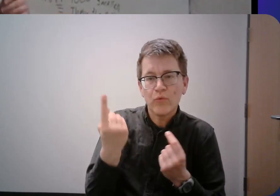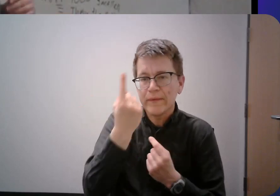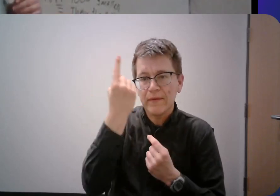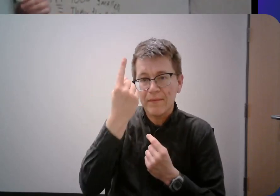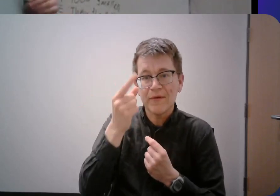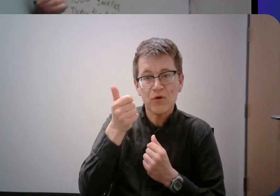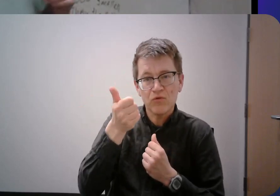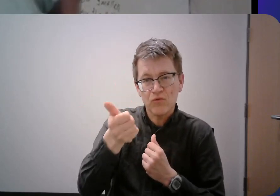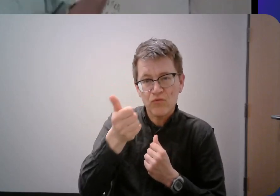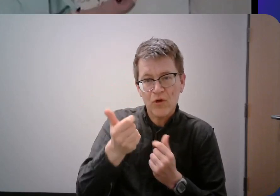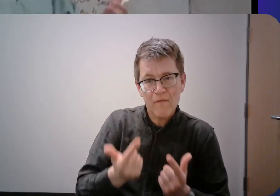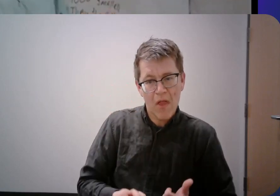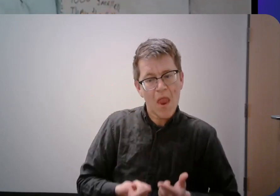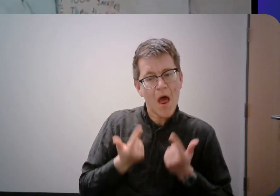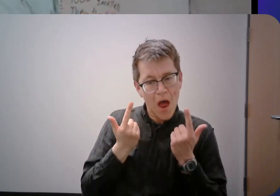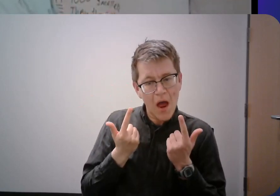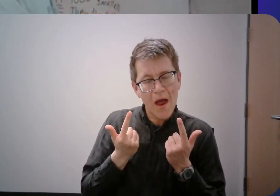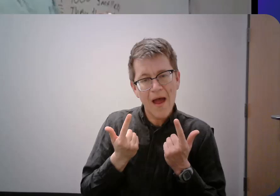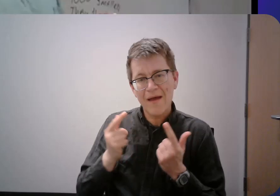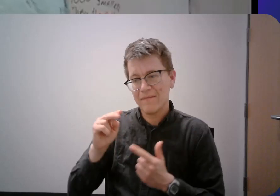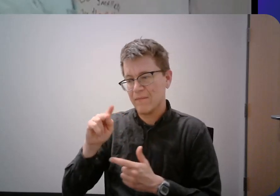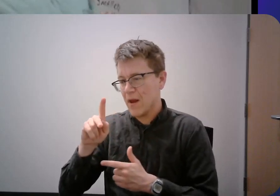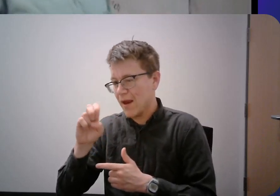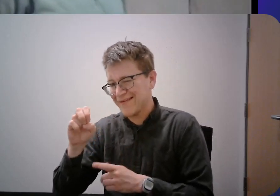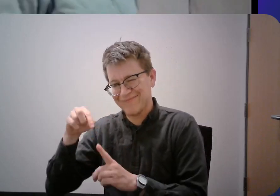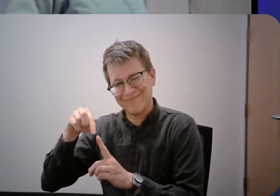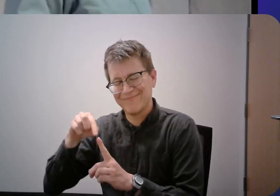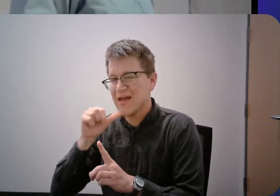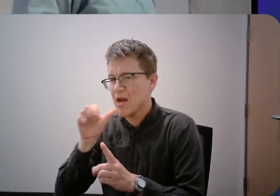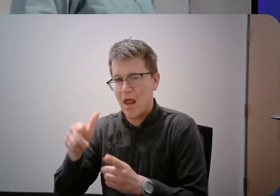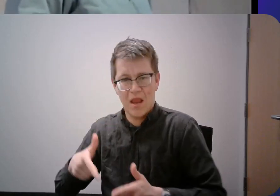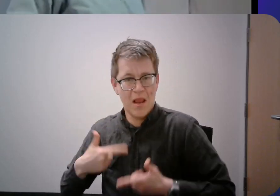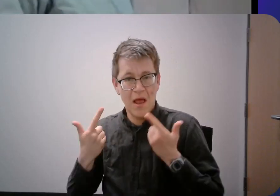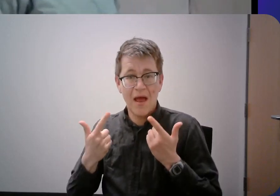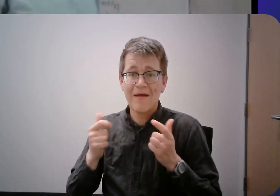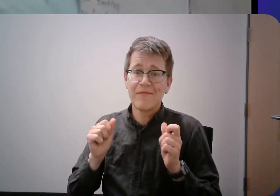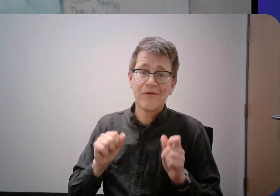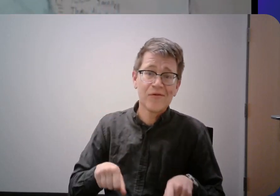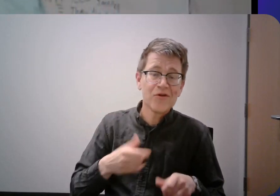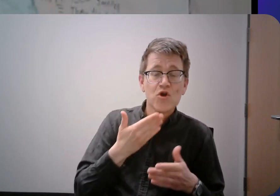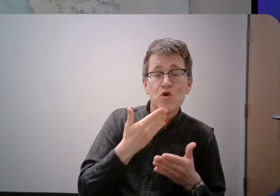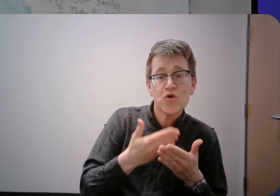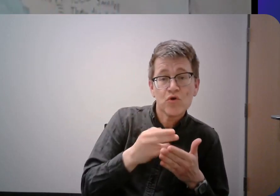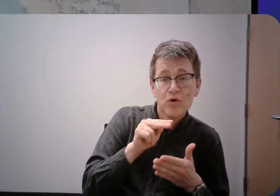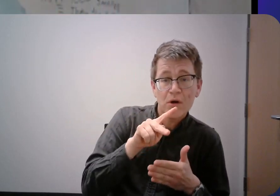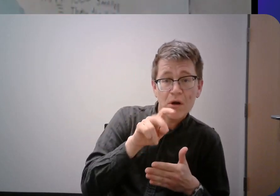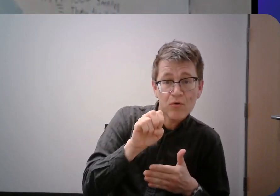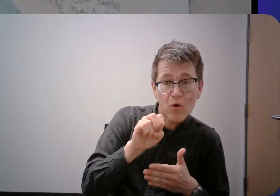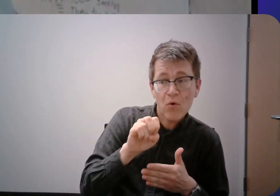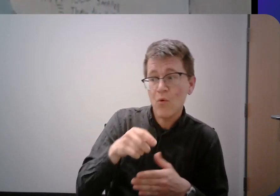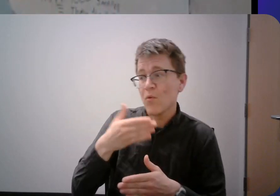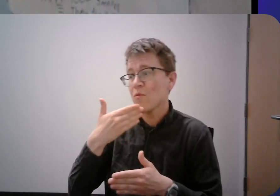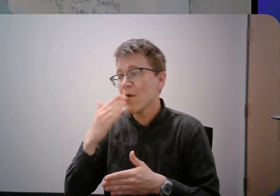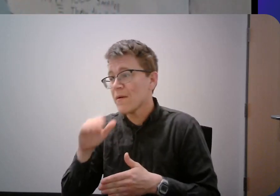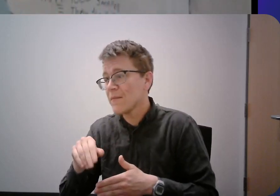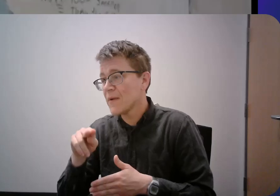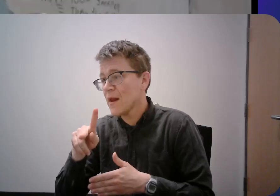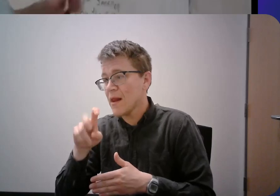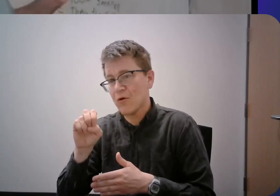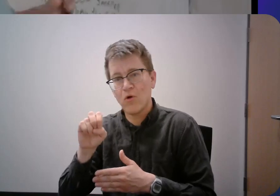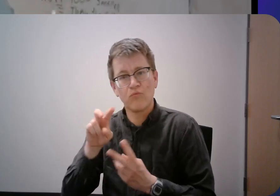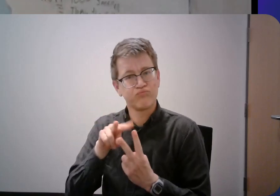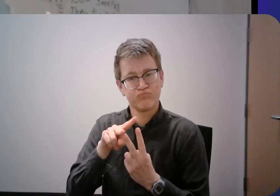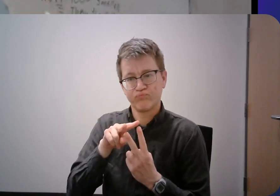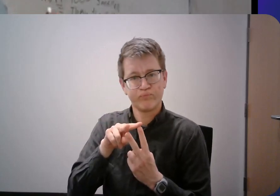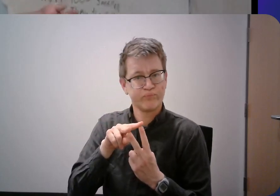put the right piece of information in your mind or an incorrect piece of information. It all depends on you, how you're going to interpret it. You